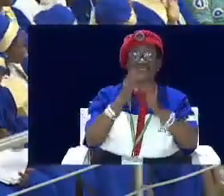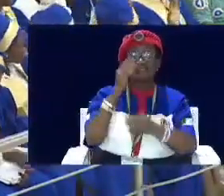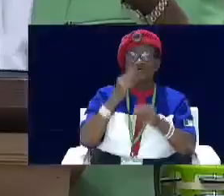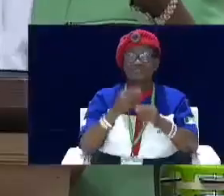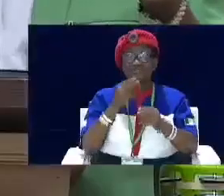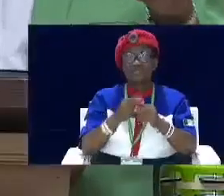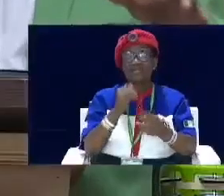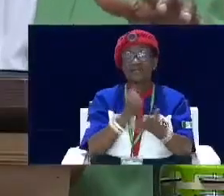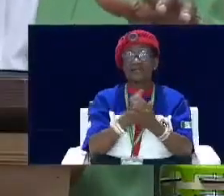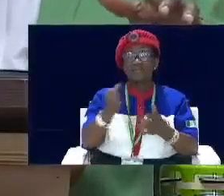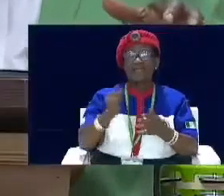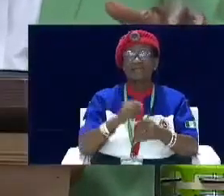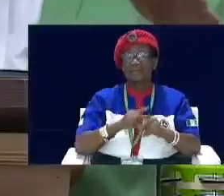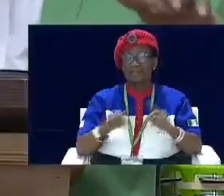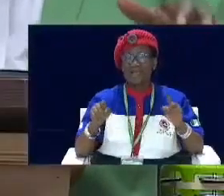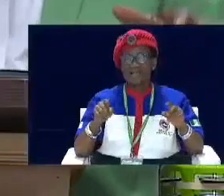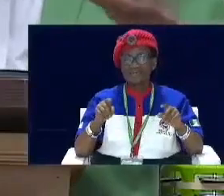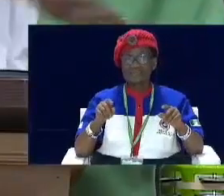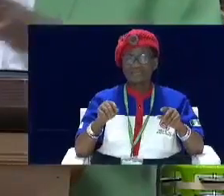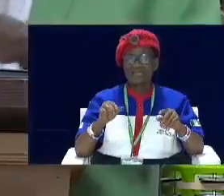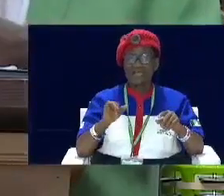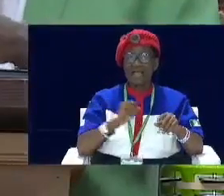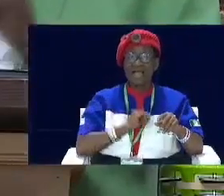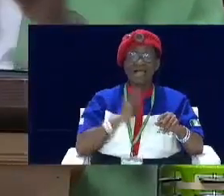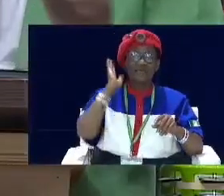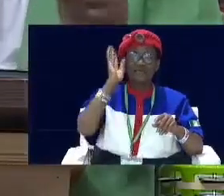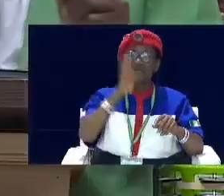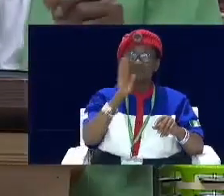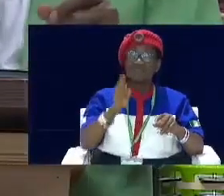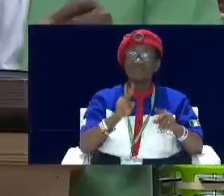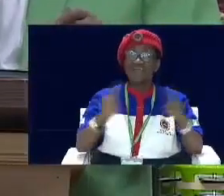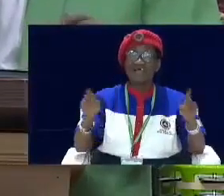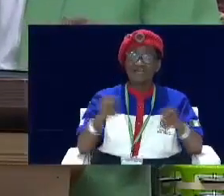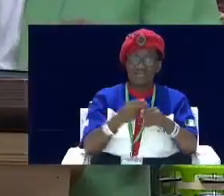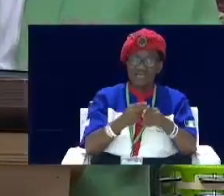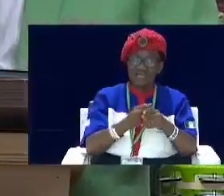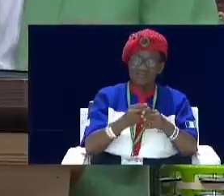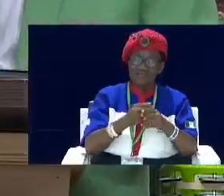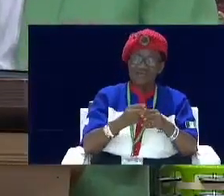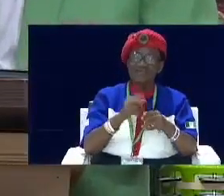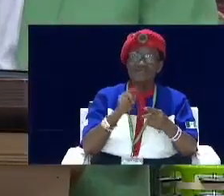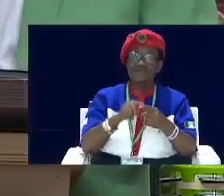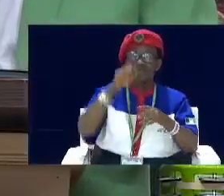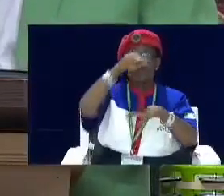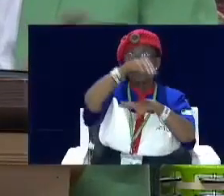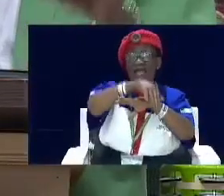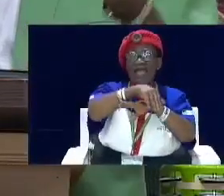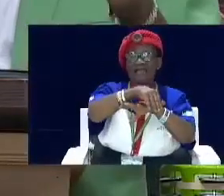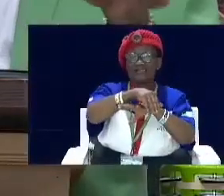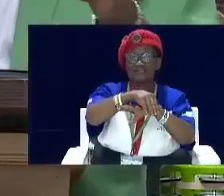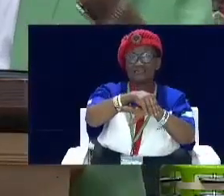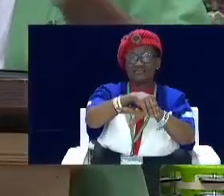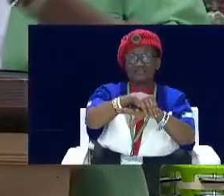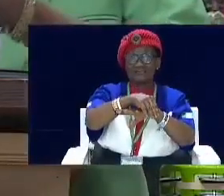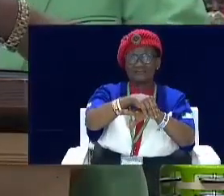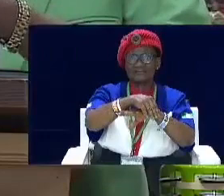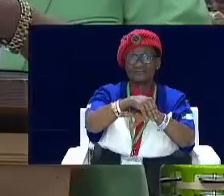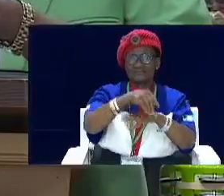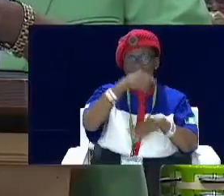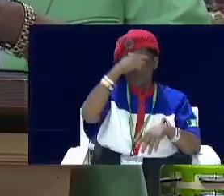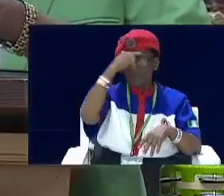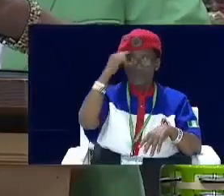But I'm going to be very brief tonight. Ma wa se ni lere fe lale yi,